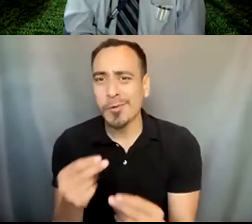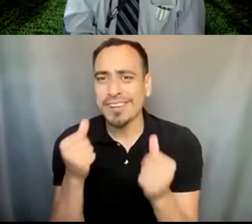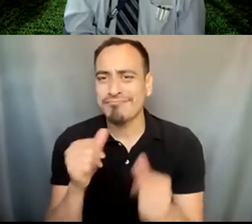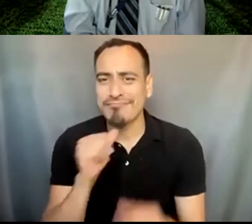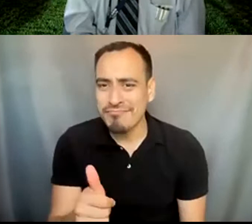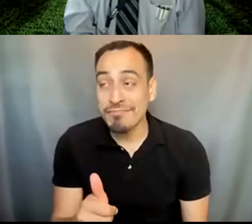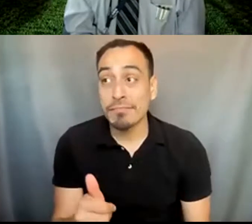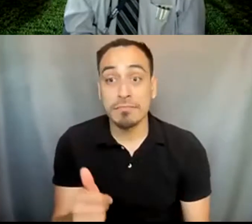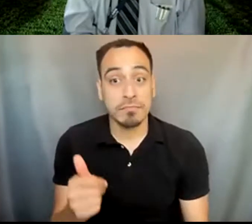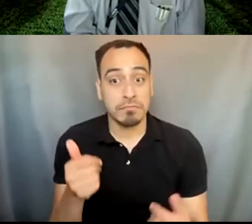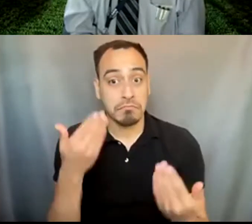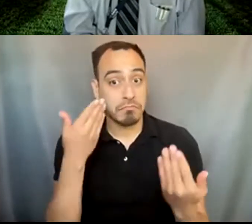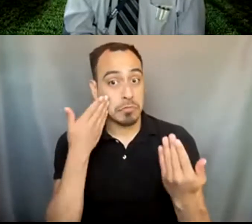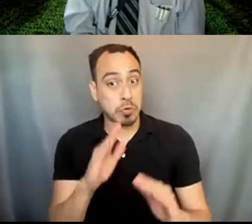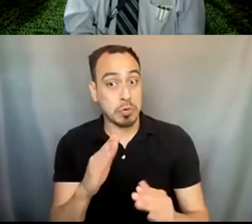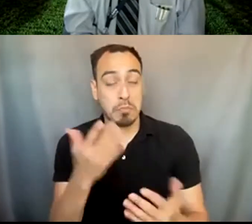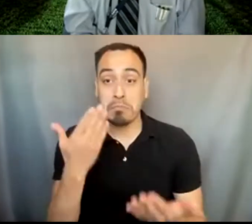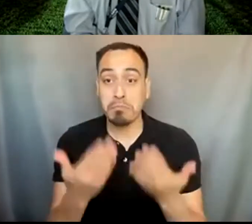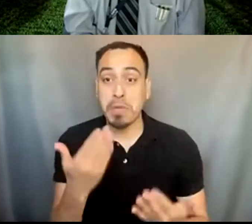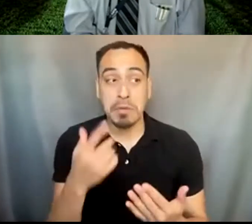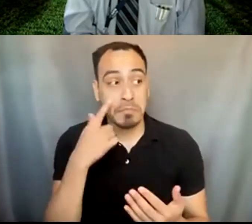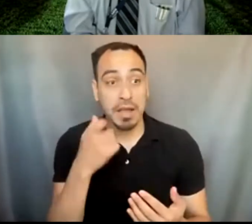lung damage that occurred with the